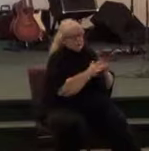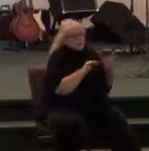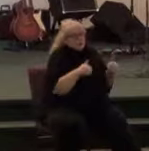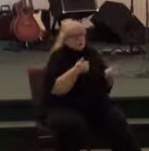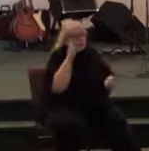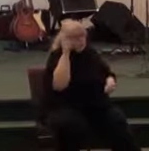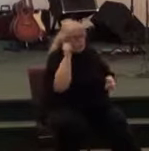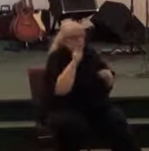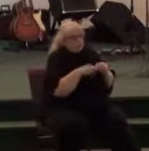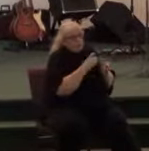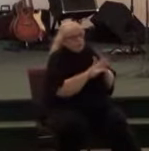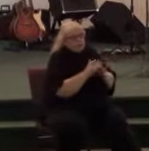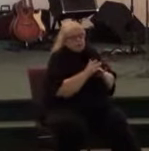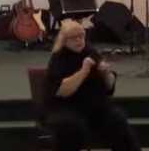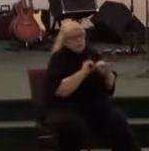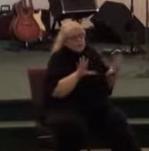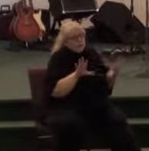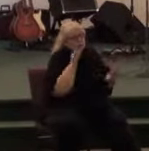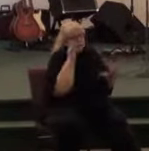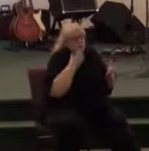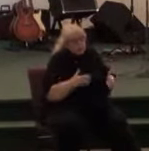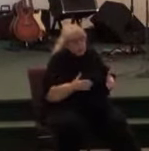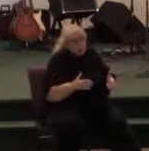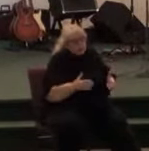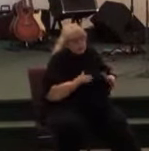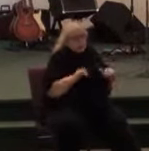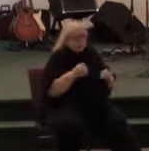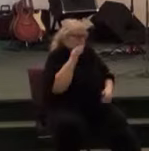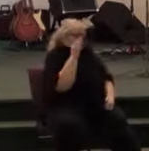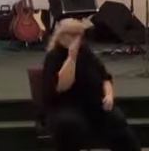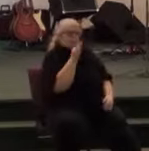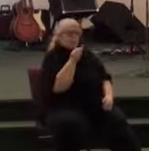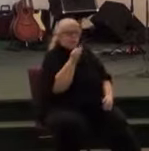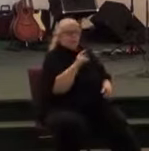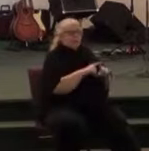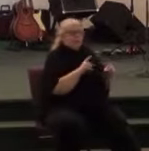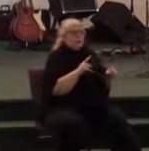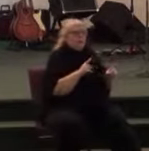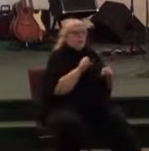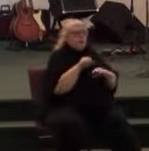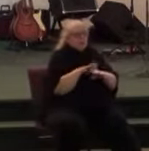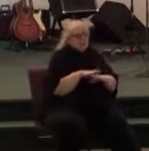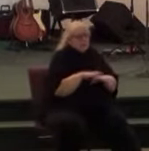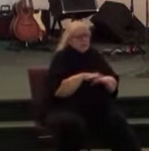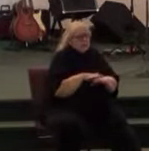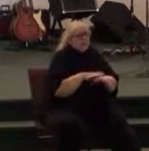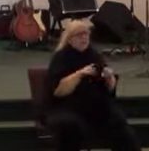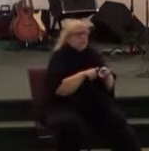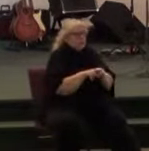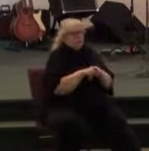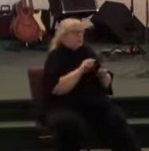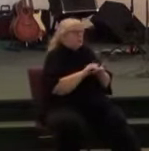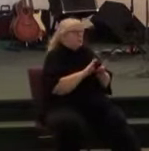without a preacher. And how shall they preach except they be sent? As it is written,